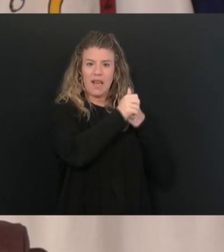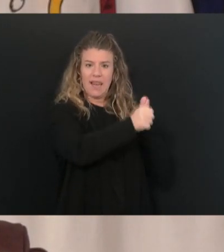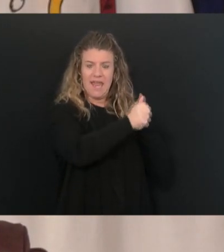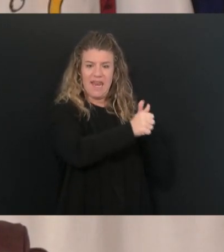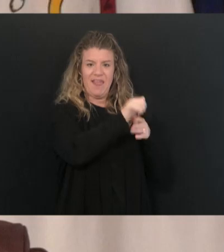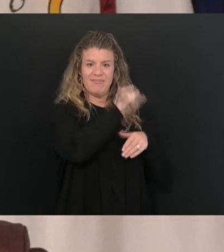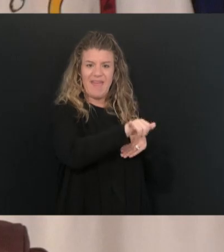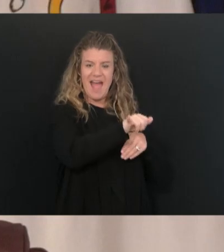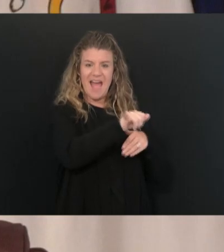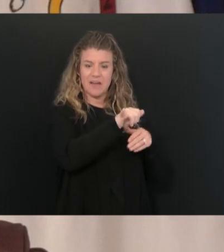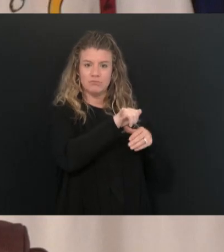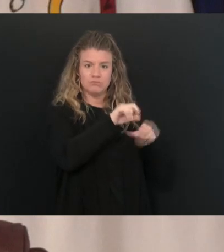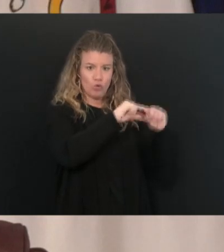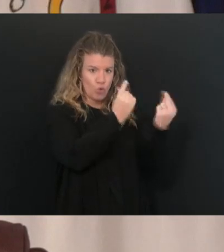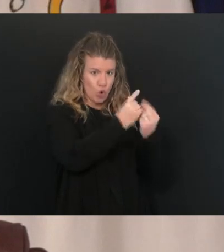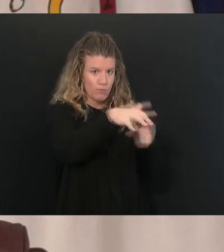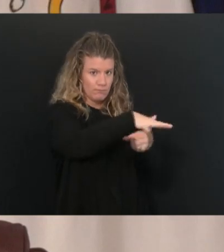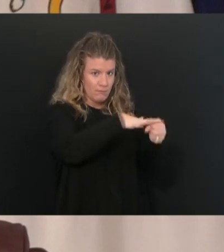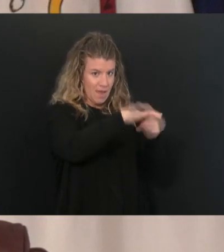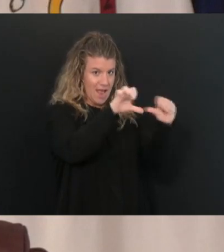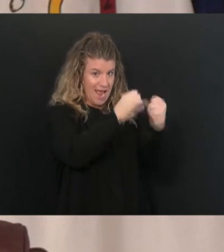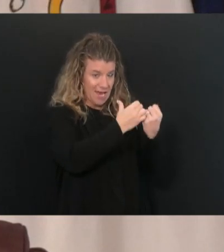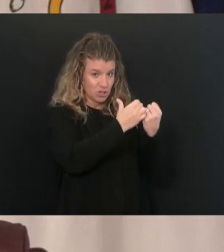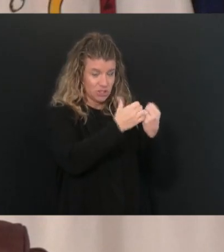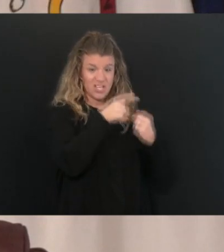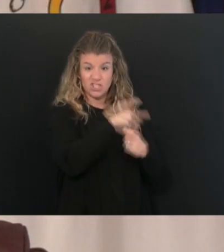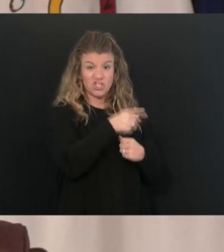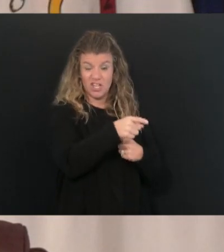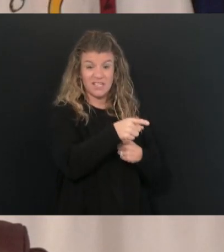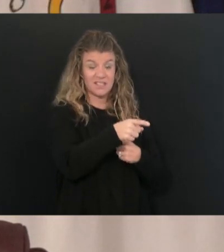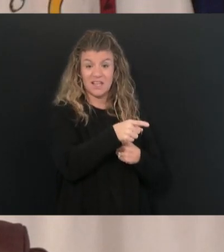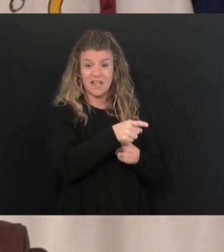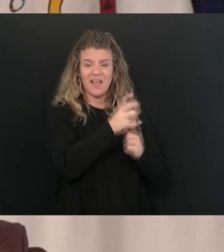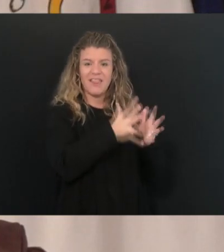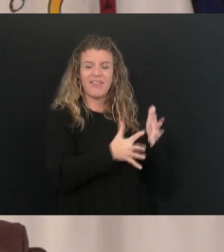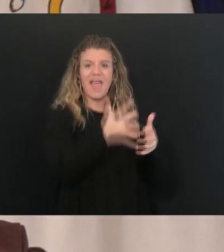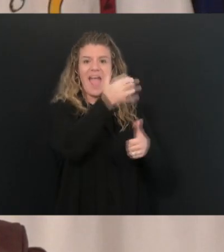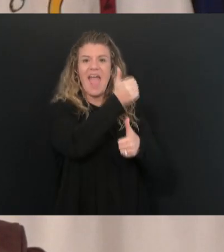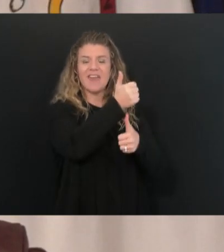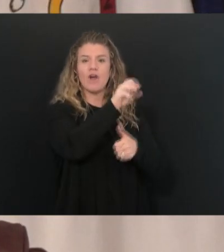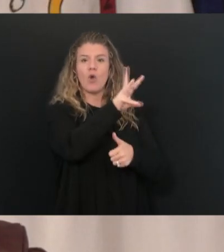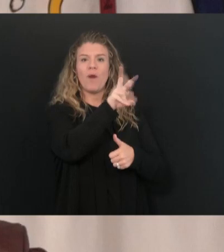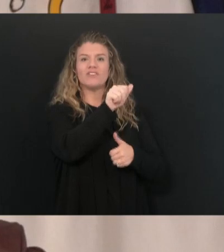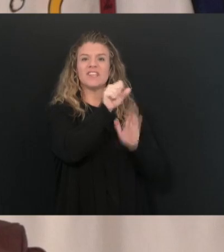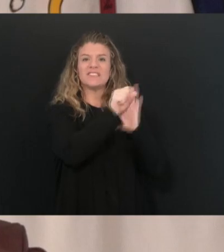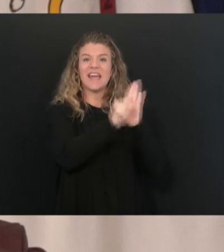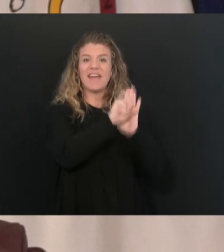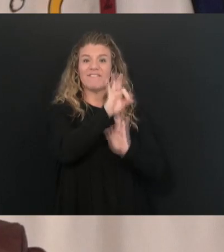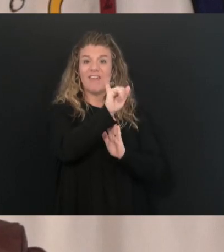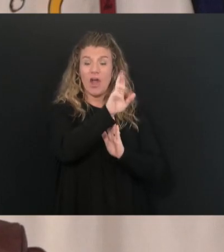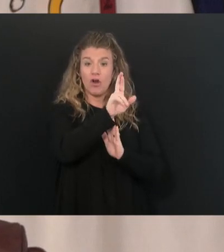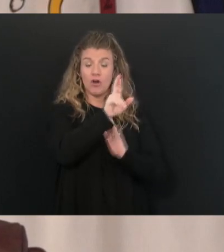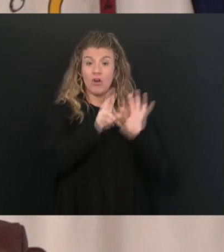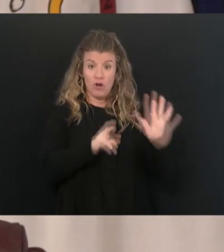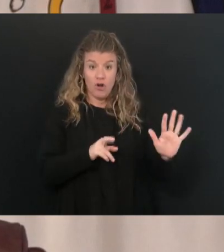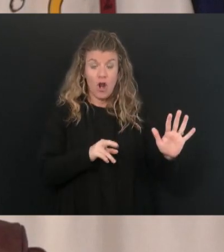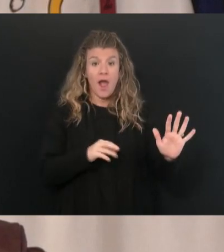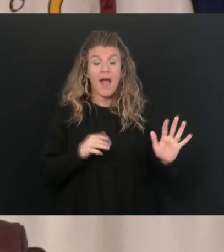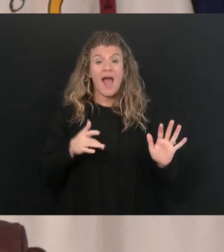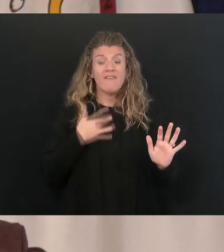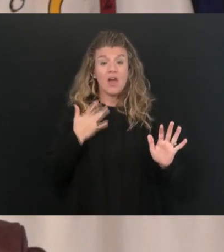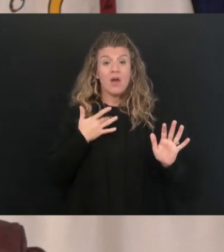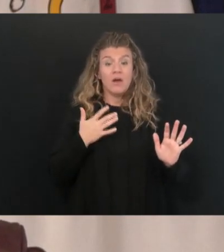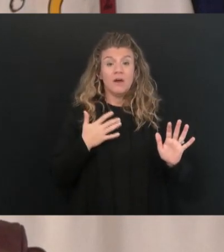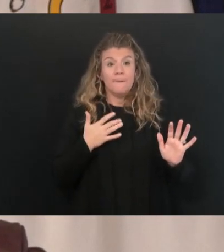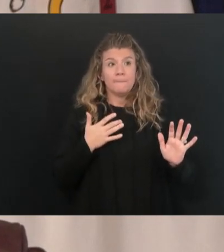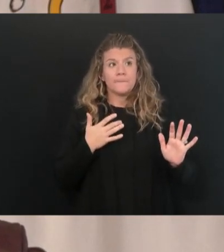the whole fairs and festivals thing, but she's the head of our West Virginia State Fair. I think,